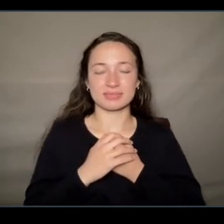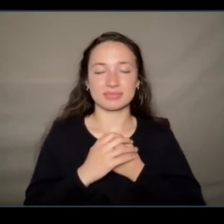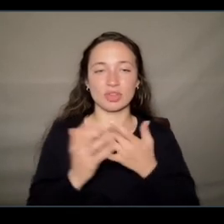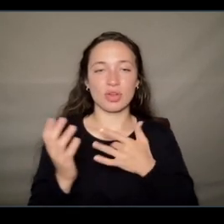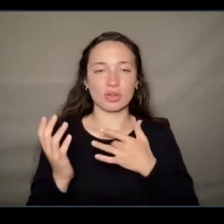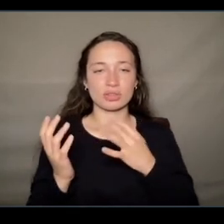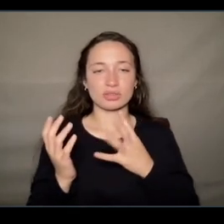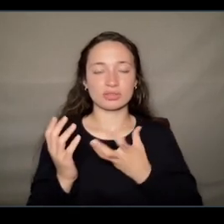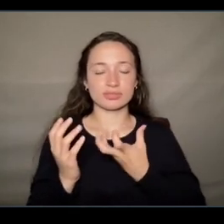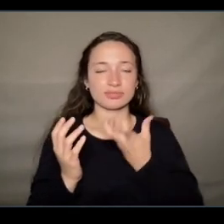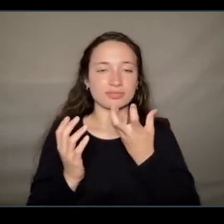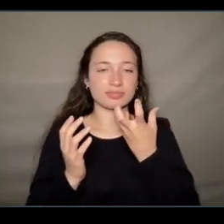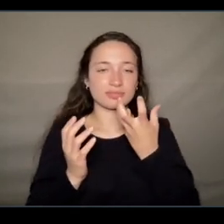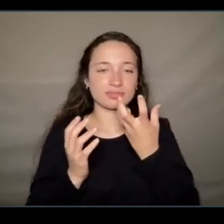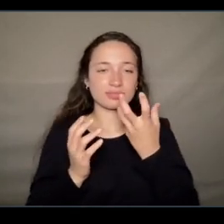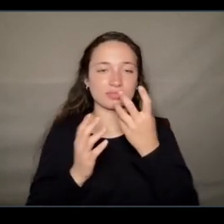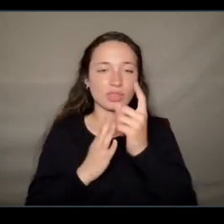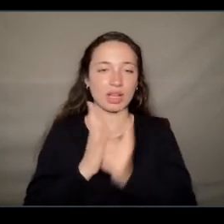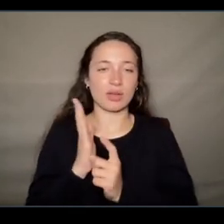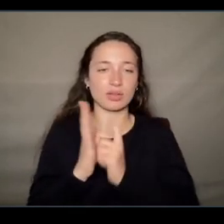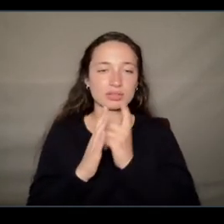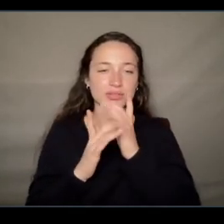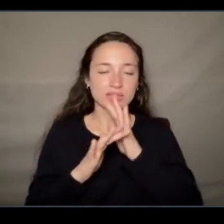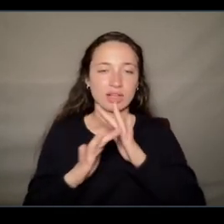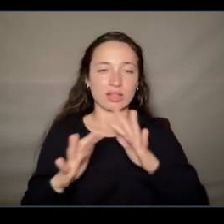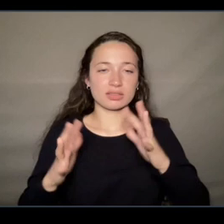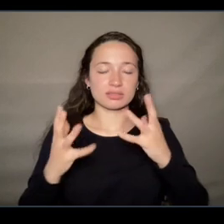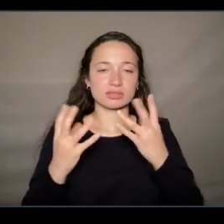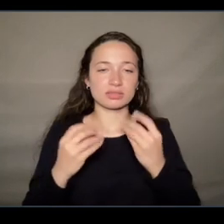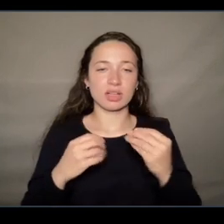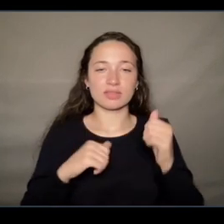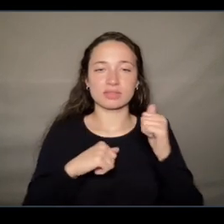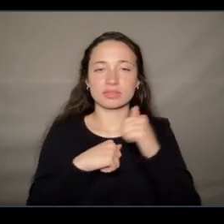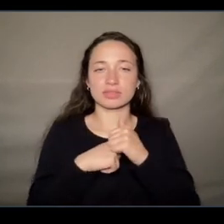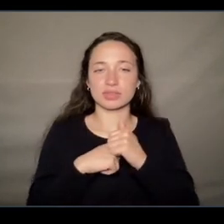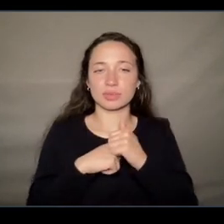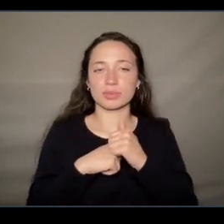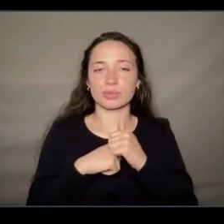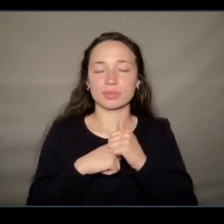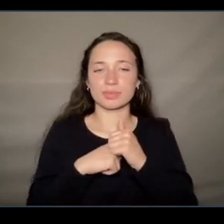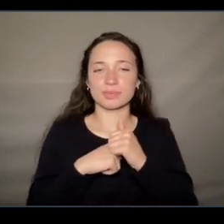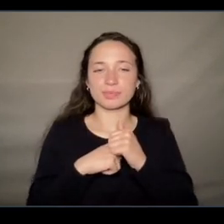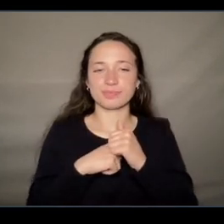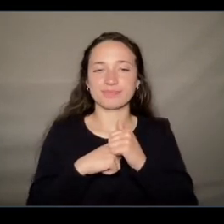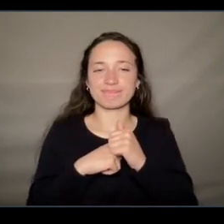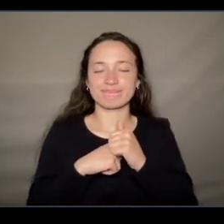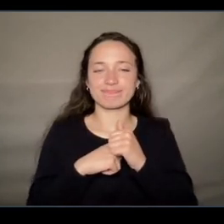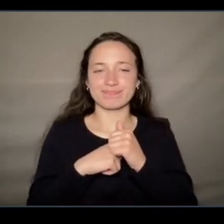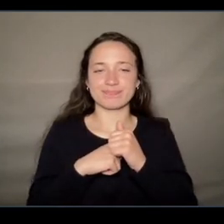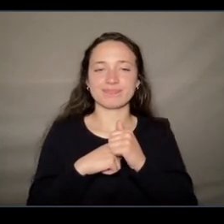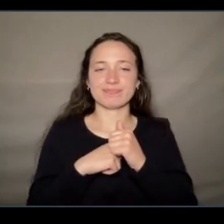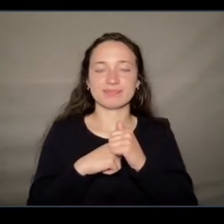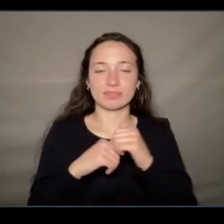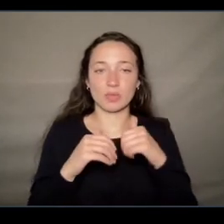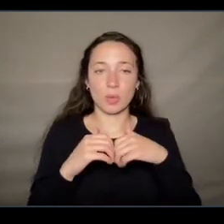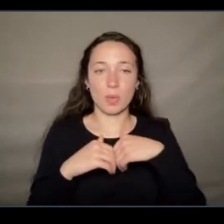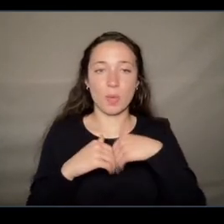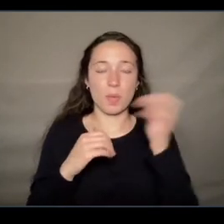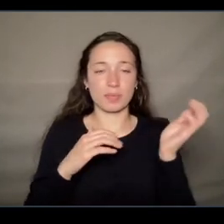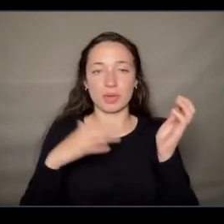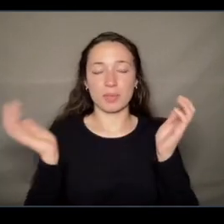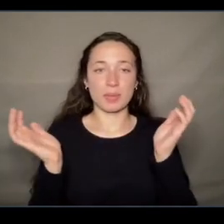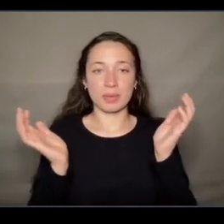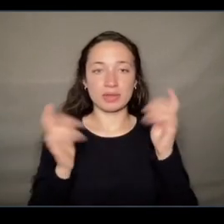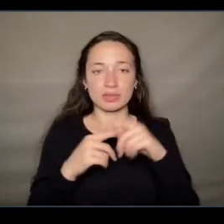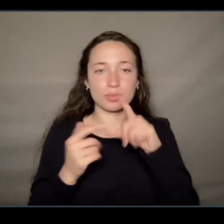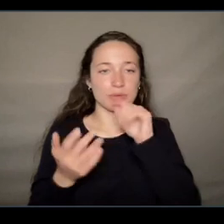Her heart tuned to the hour, silence softens stone, opens the